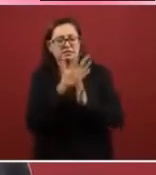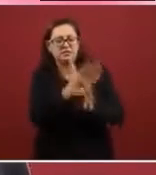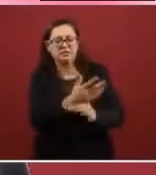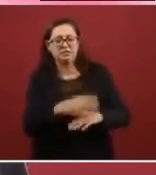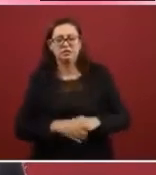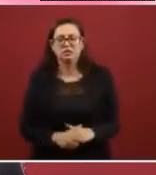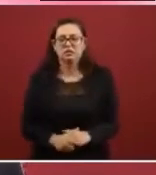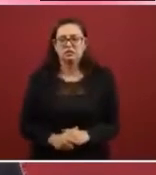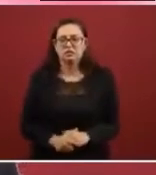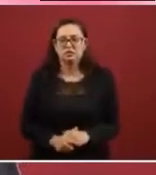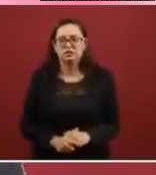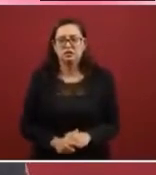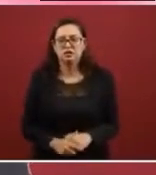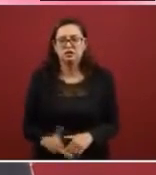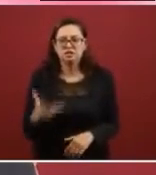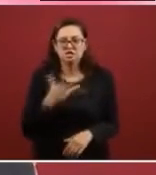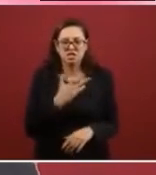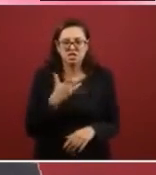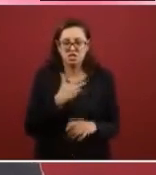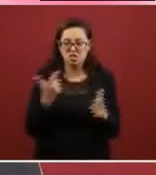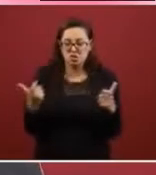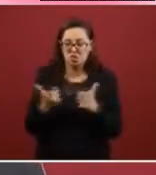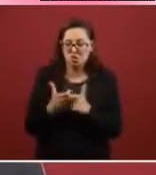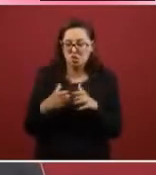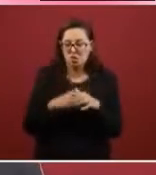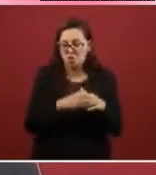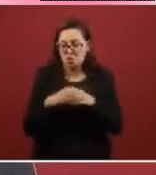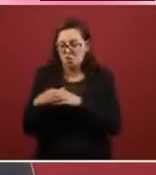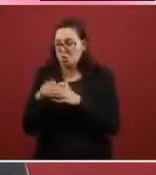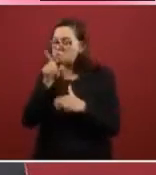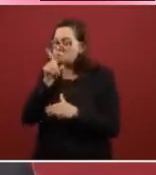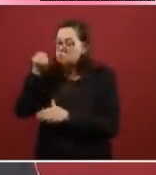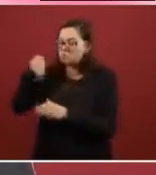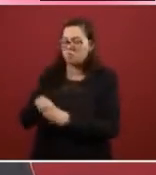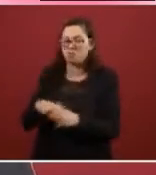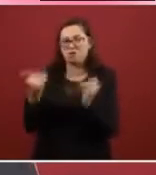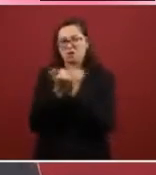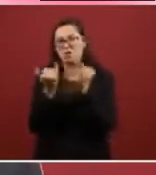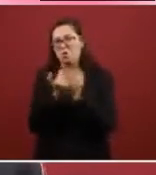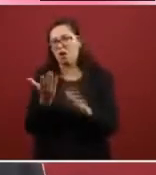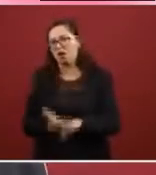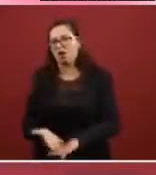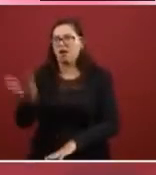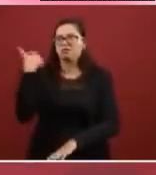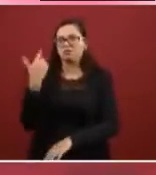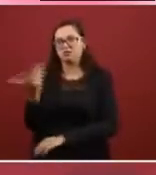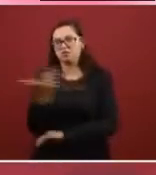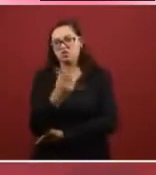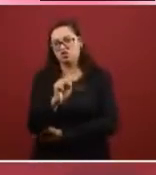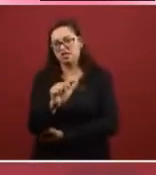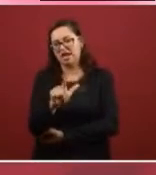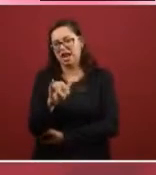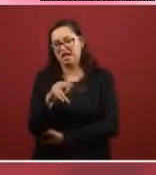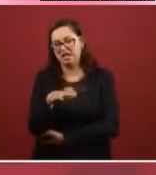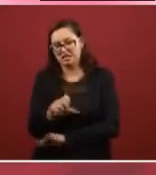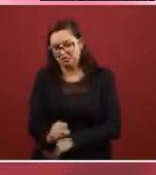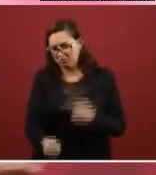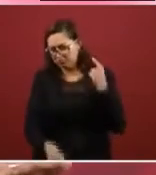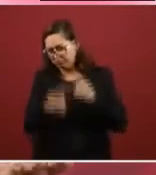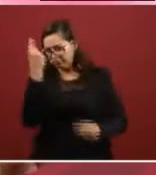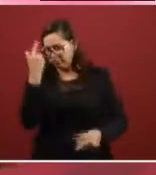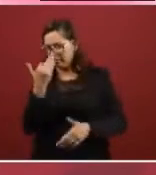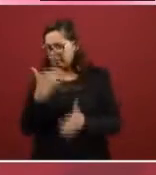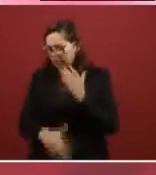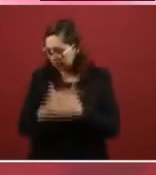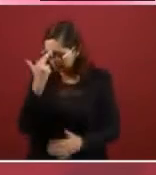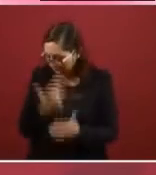we were going to create a secret Salinas, money like Salinas did. Falta de respeto. It's a